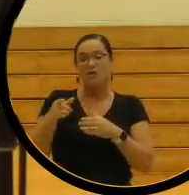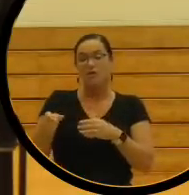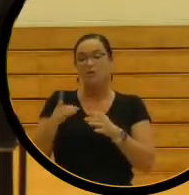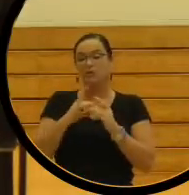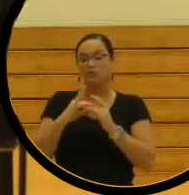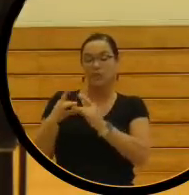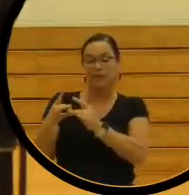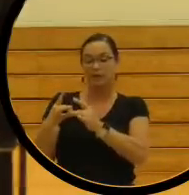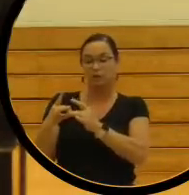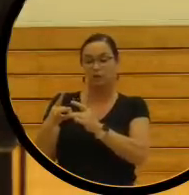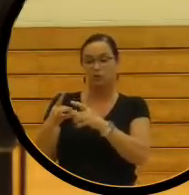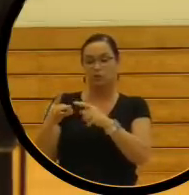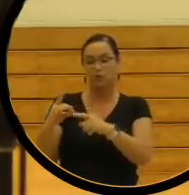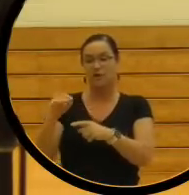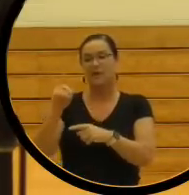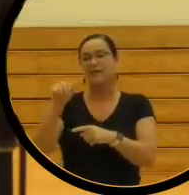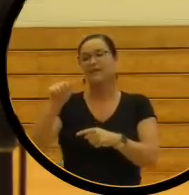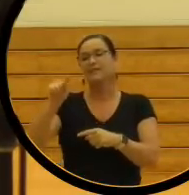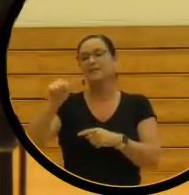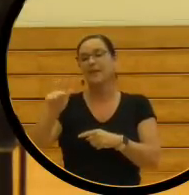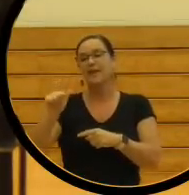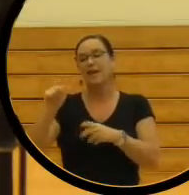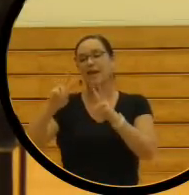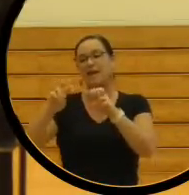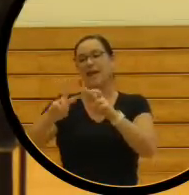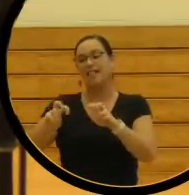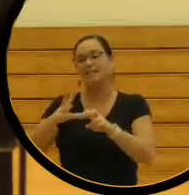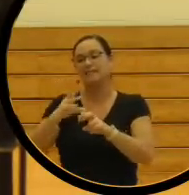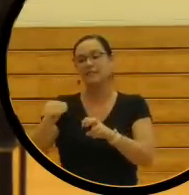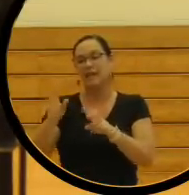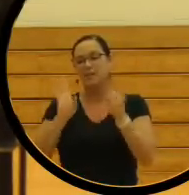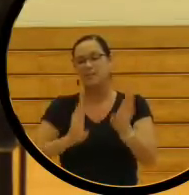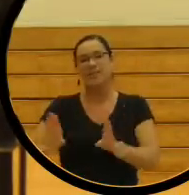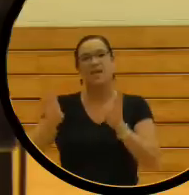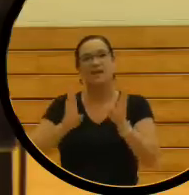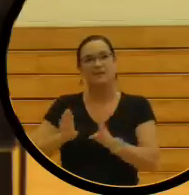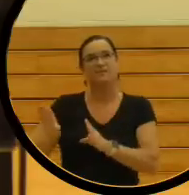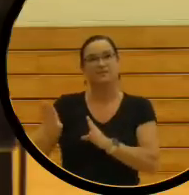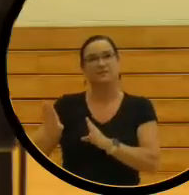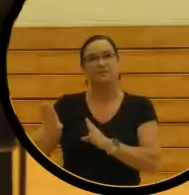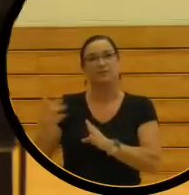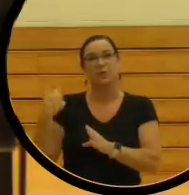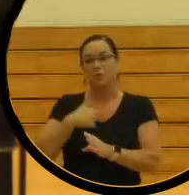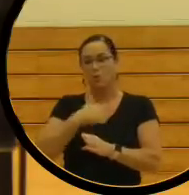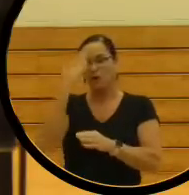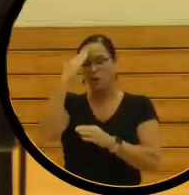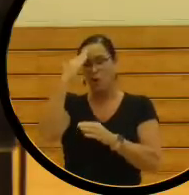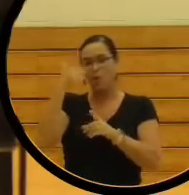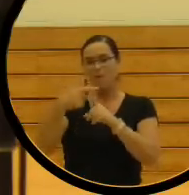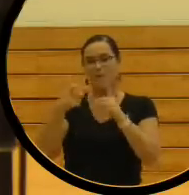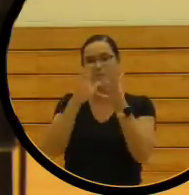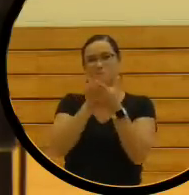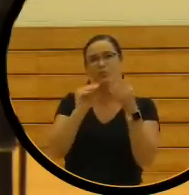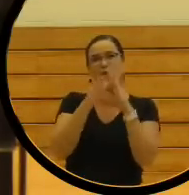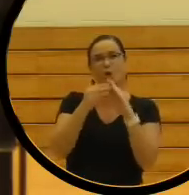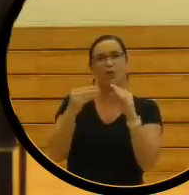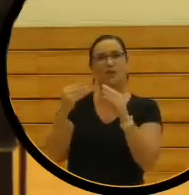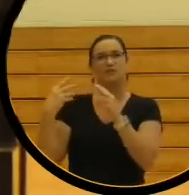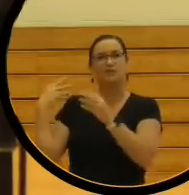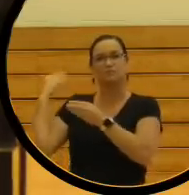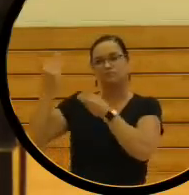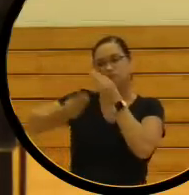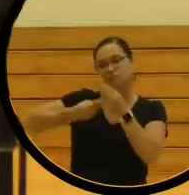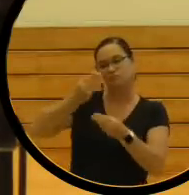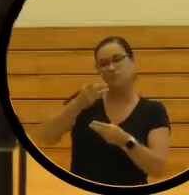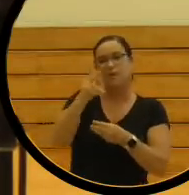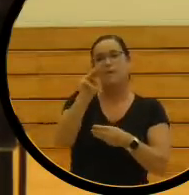to do with data analysis and strategic planning. And We know from the stories and traditions of